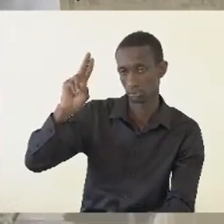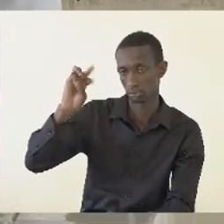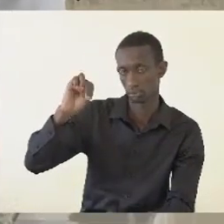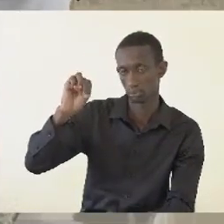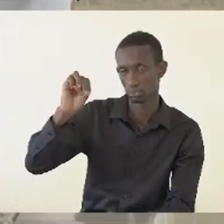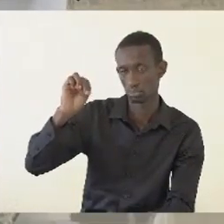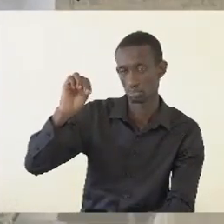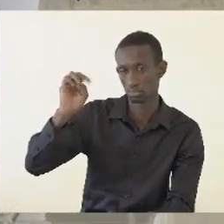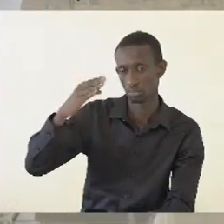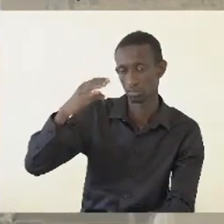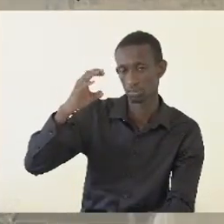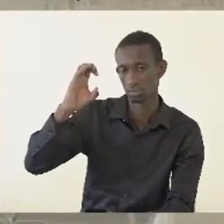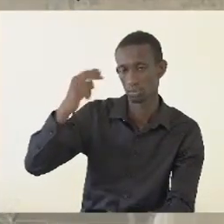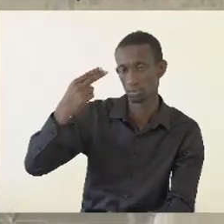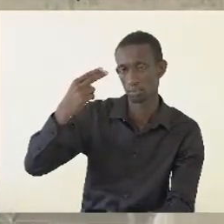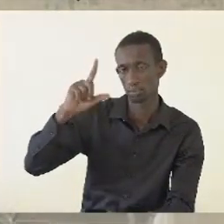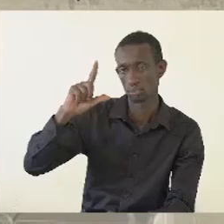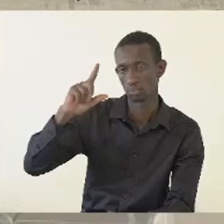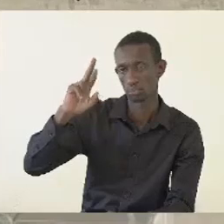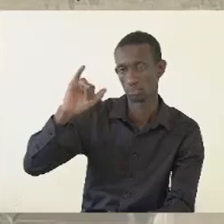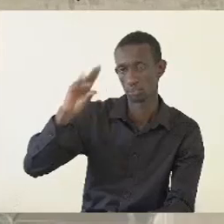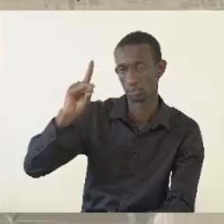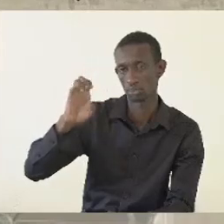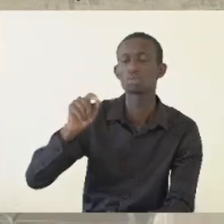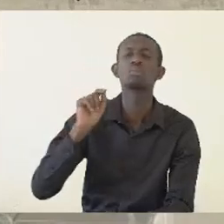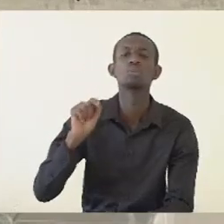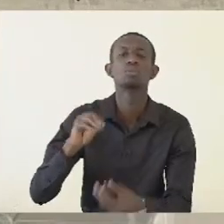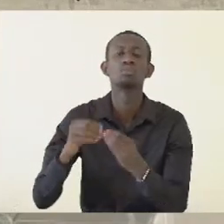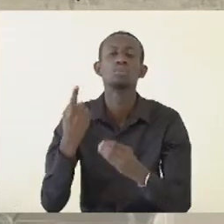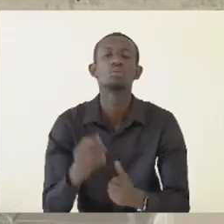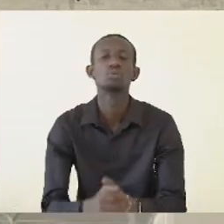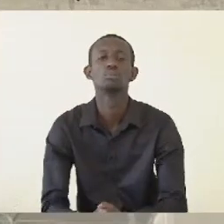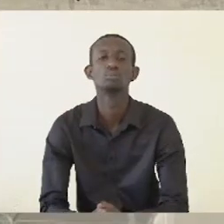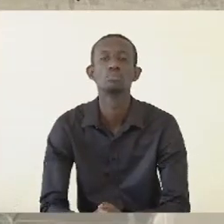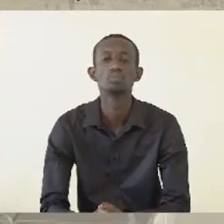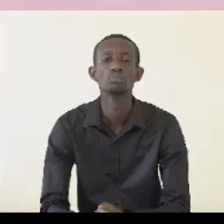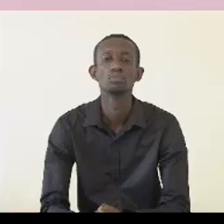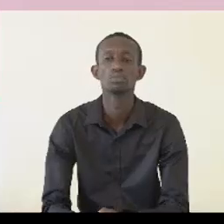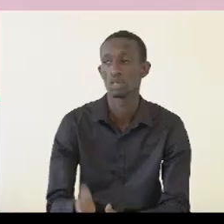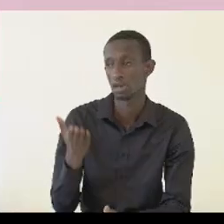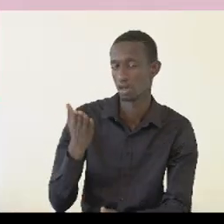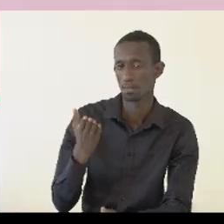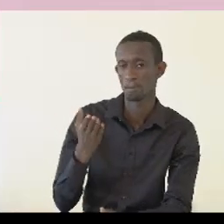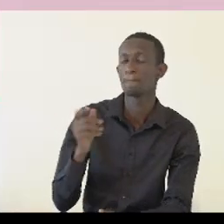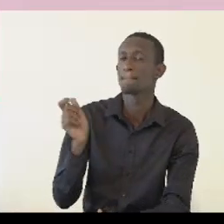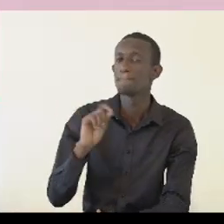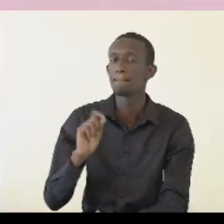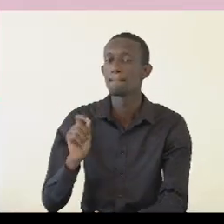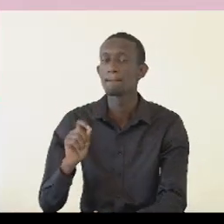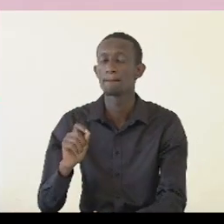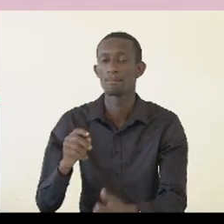chloride, and on point number 1, this one, it is said we write the valences